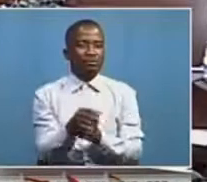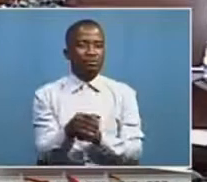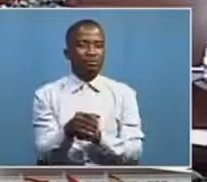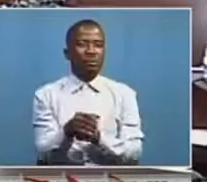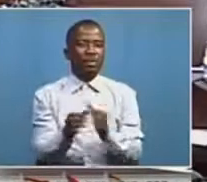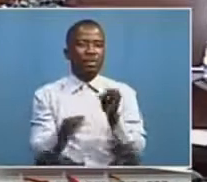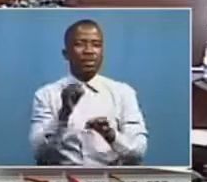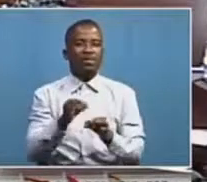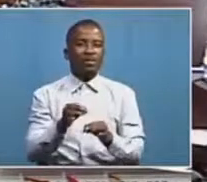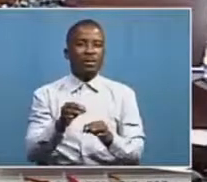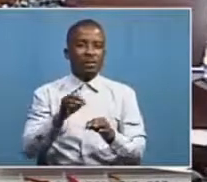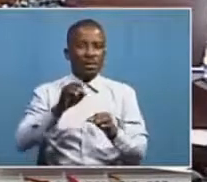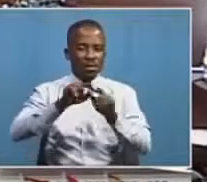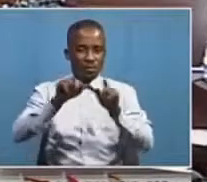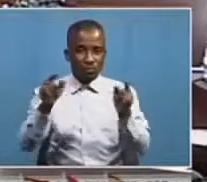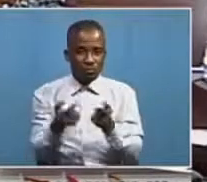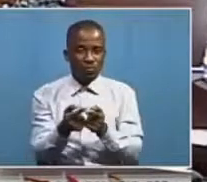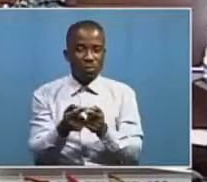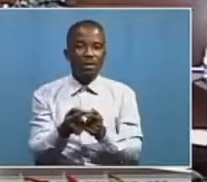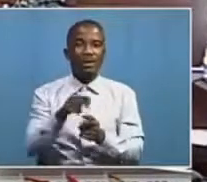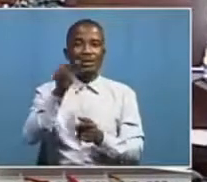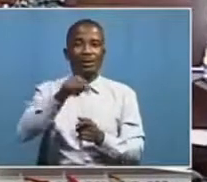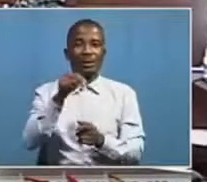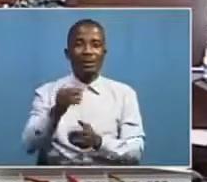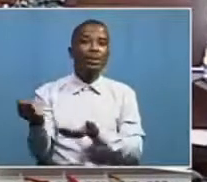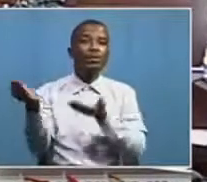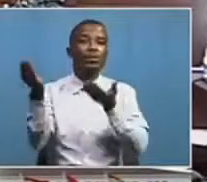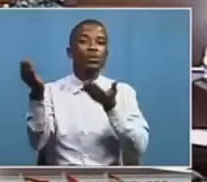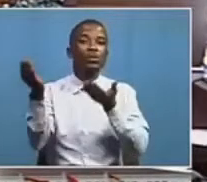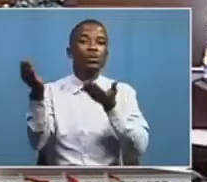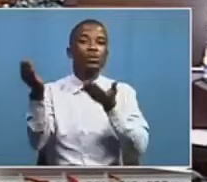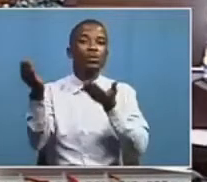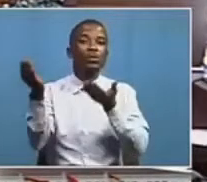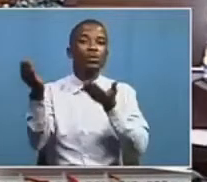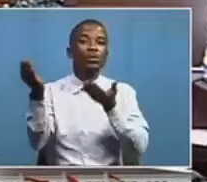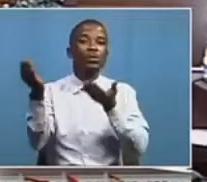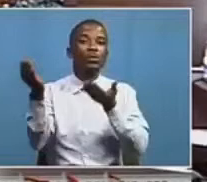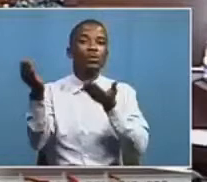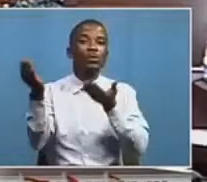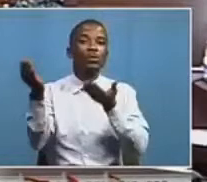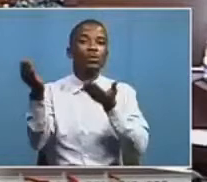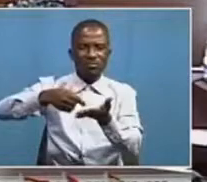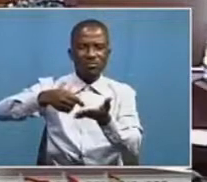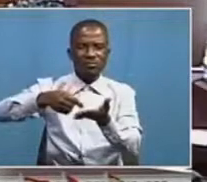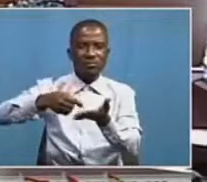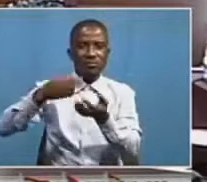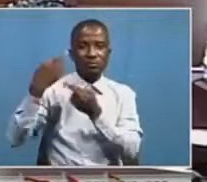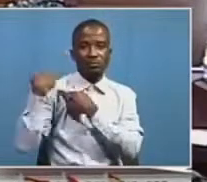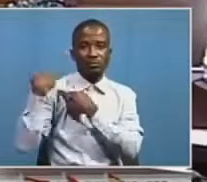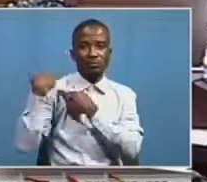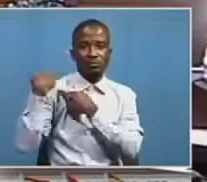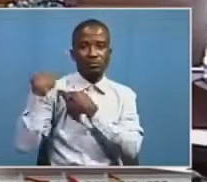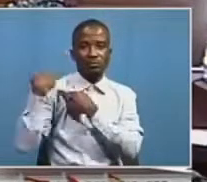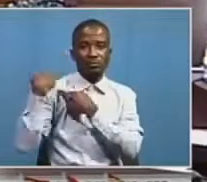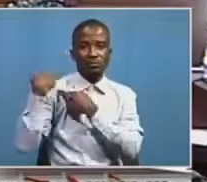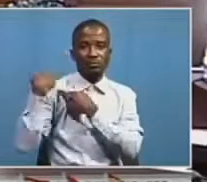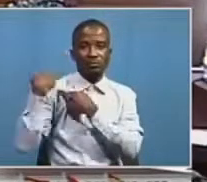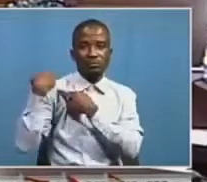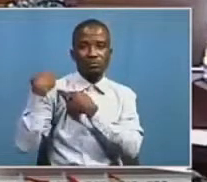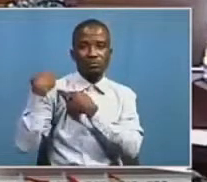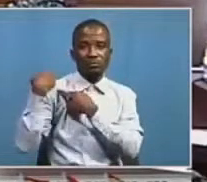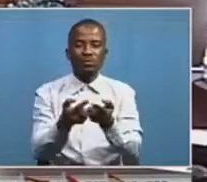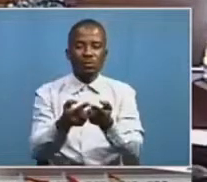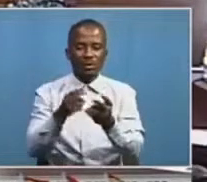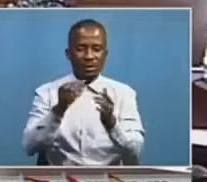party agents are required to be present, sign statutory form and undertake any act that is imposed on